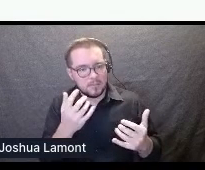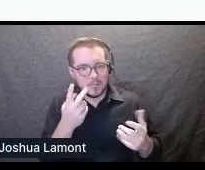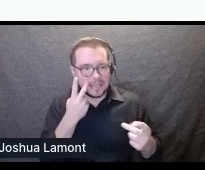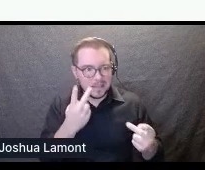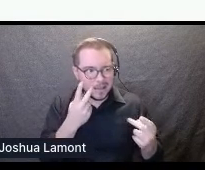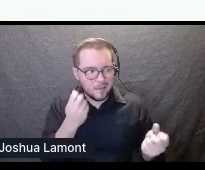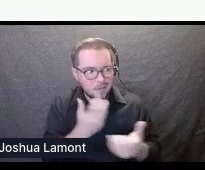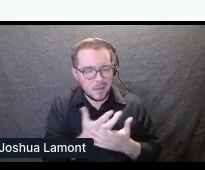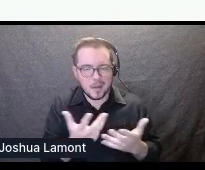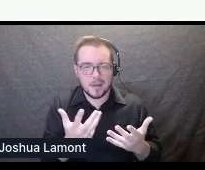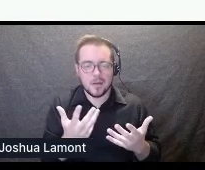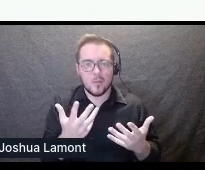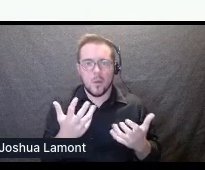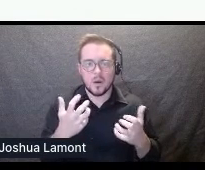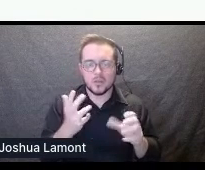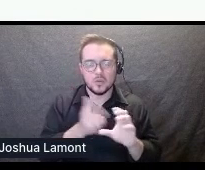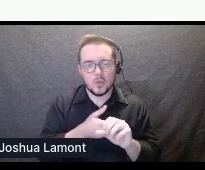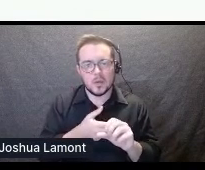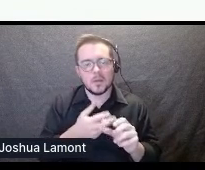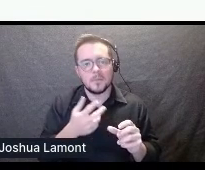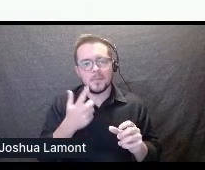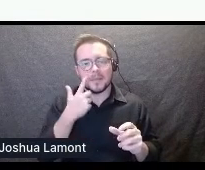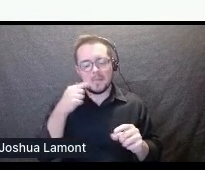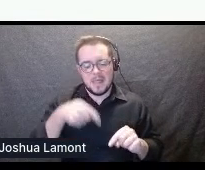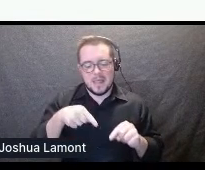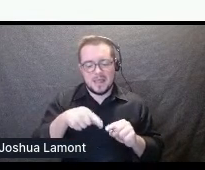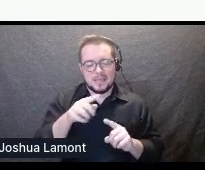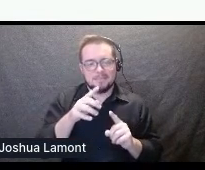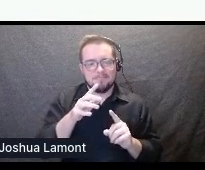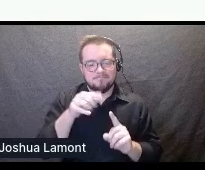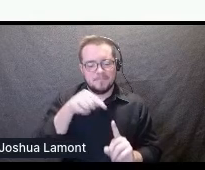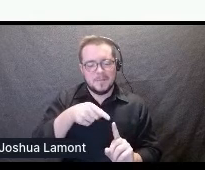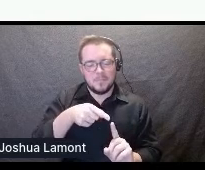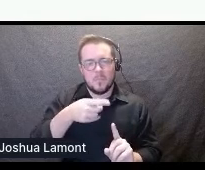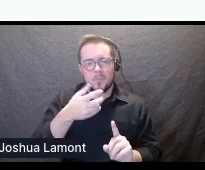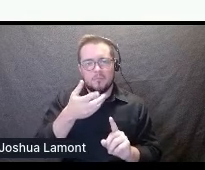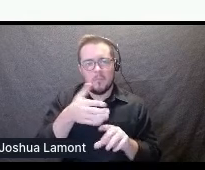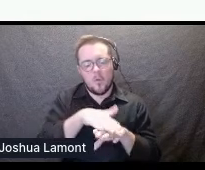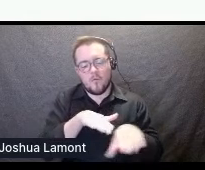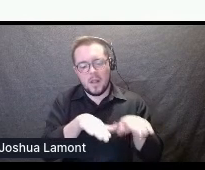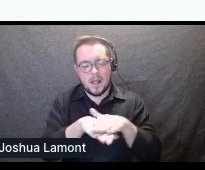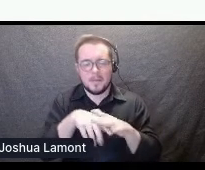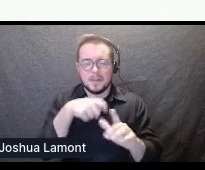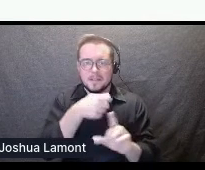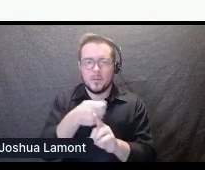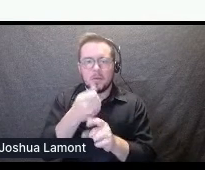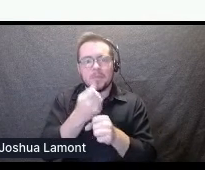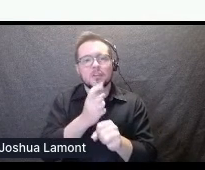overlapping crises, we need to make sure that our language isn't what's dividing us.